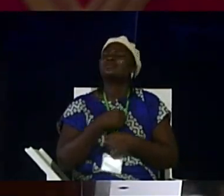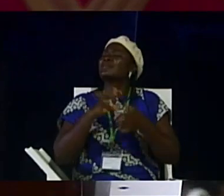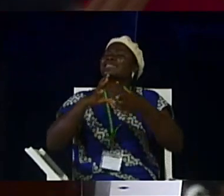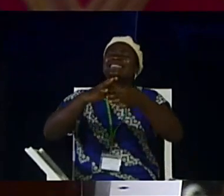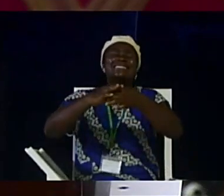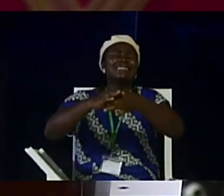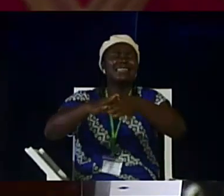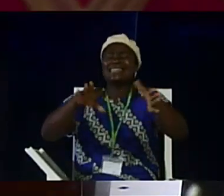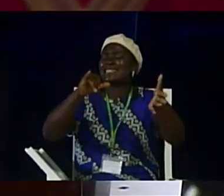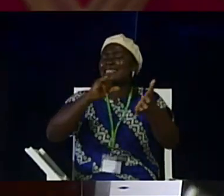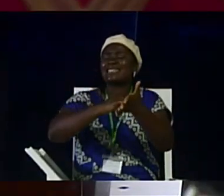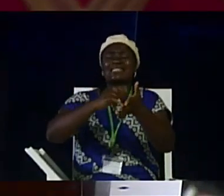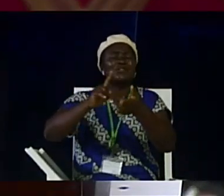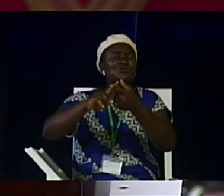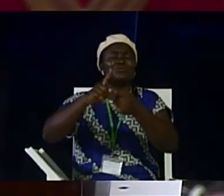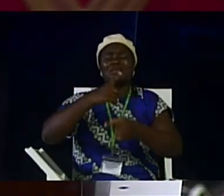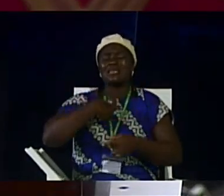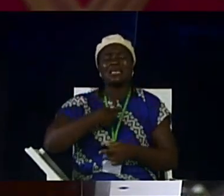release it to me